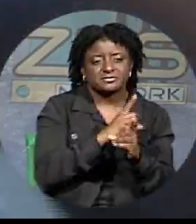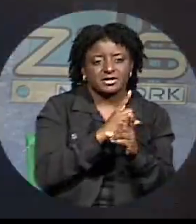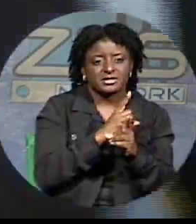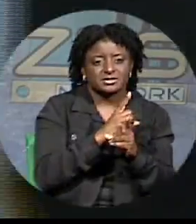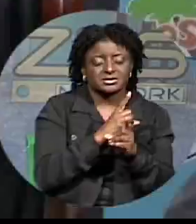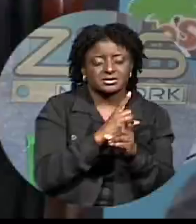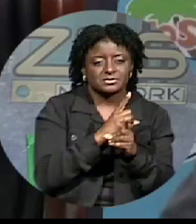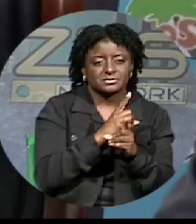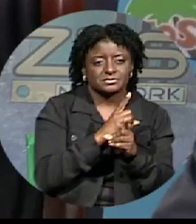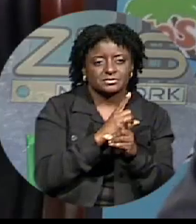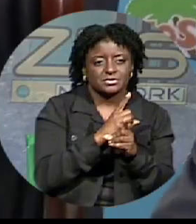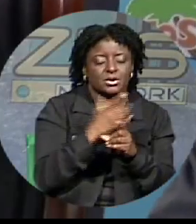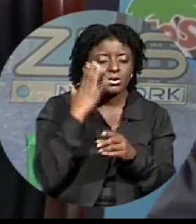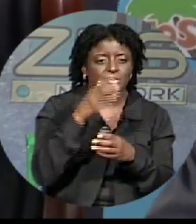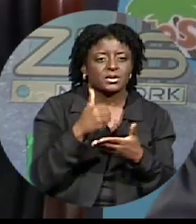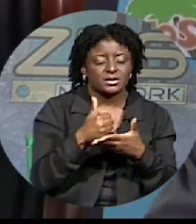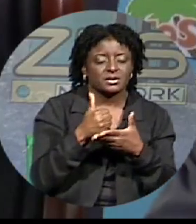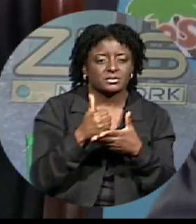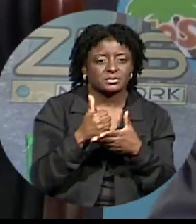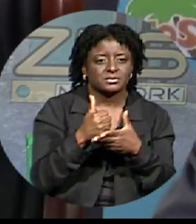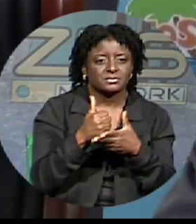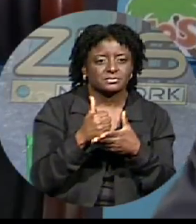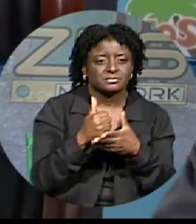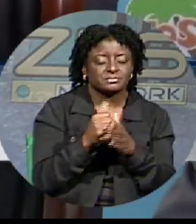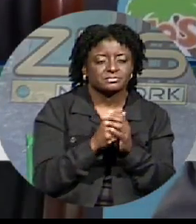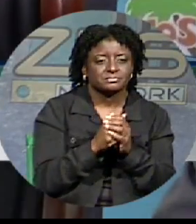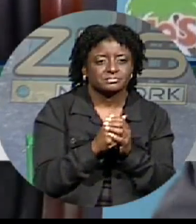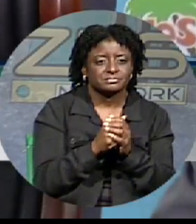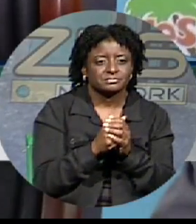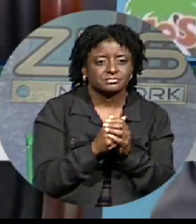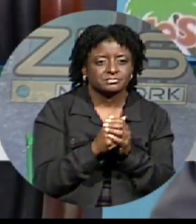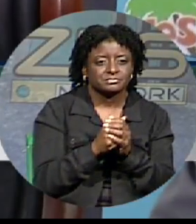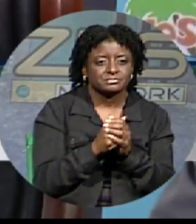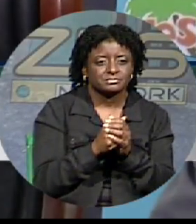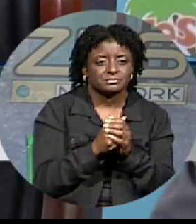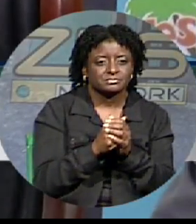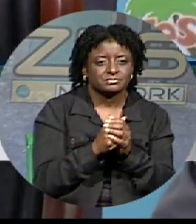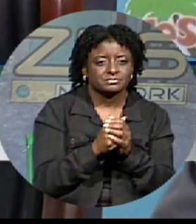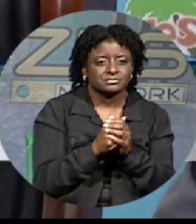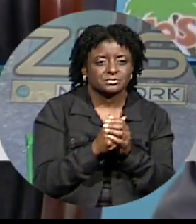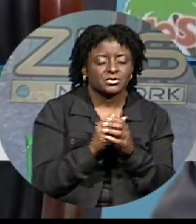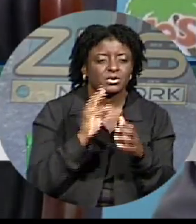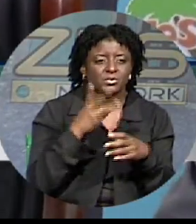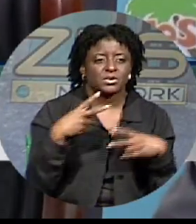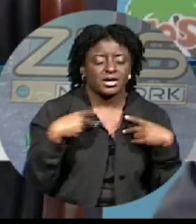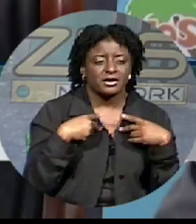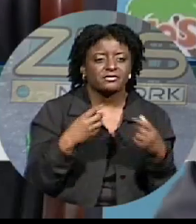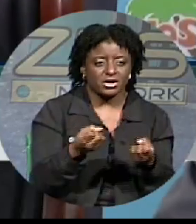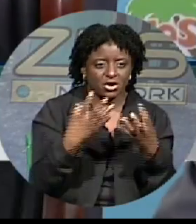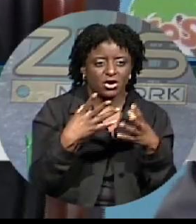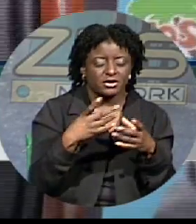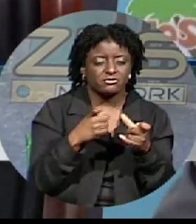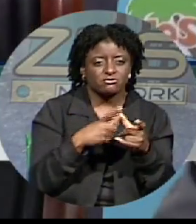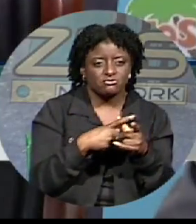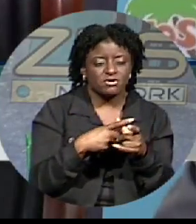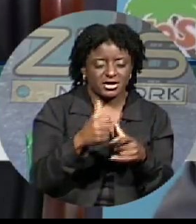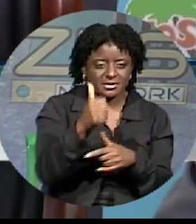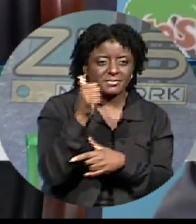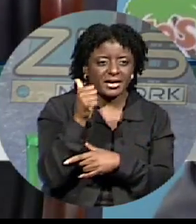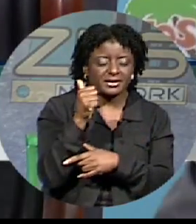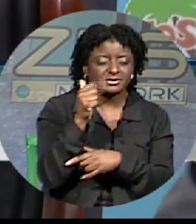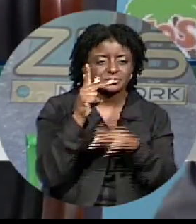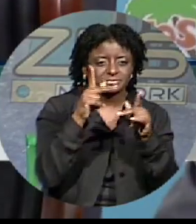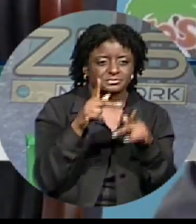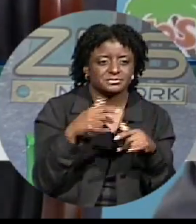Hilltoppers' quarterback. You know, one thing about our offense is we're very deep, especially in the backfield. We have a lot of running backs that can take